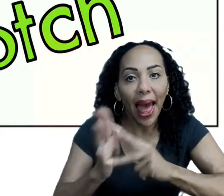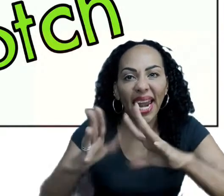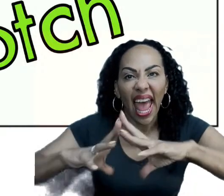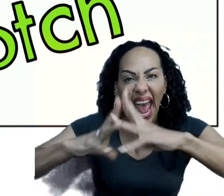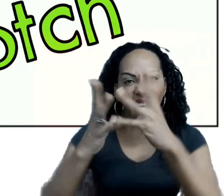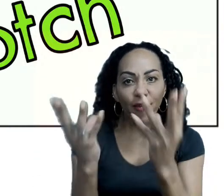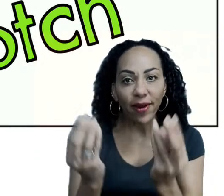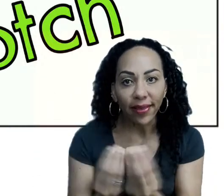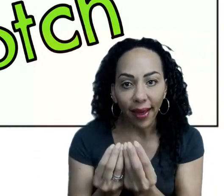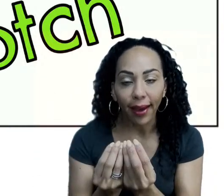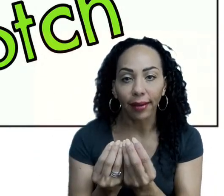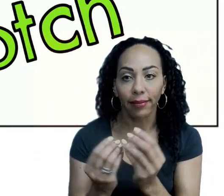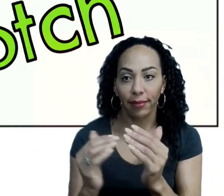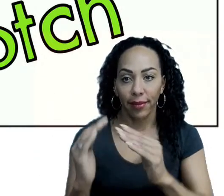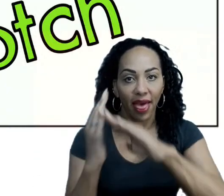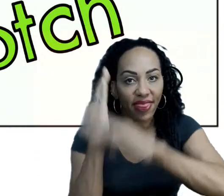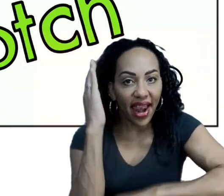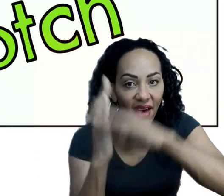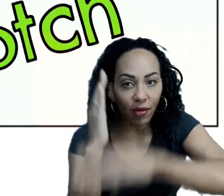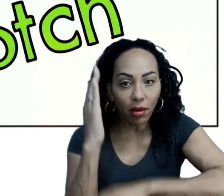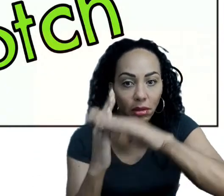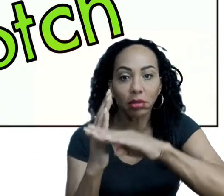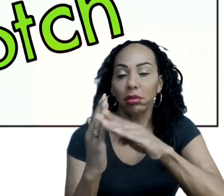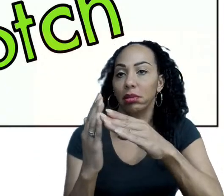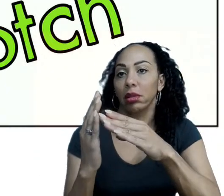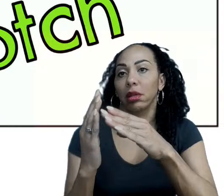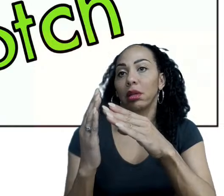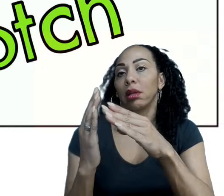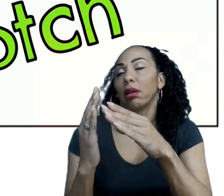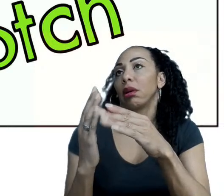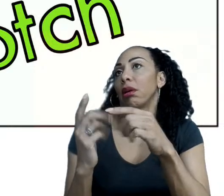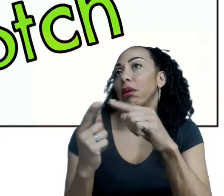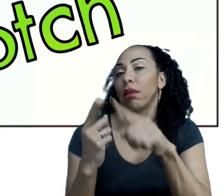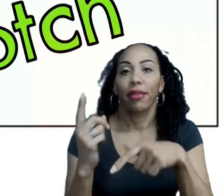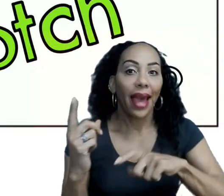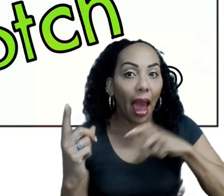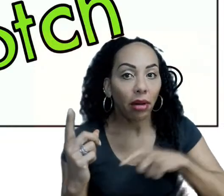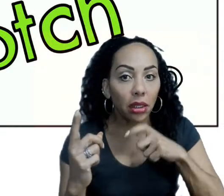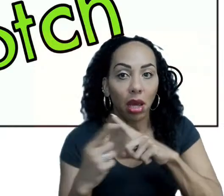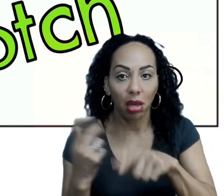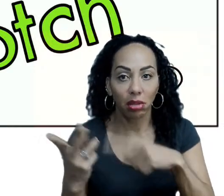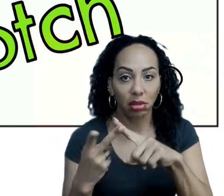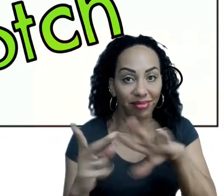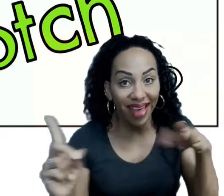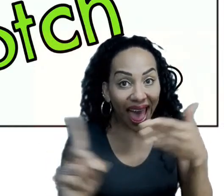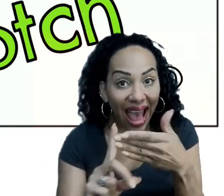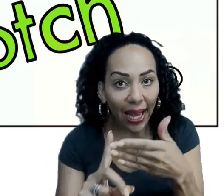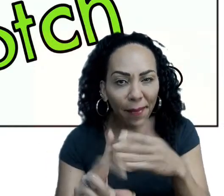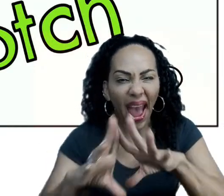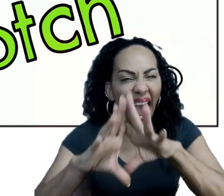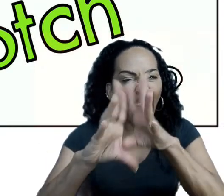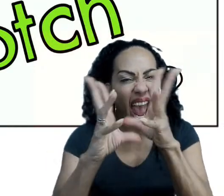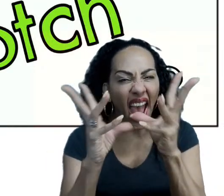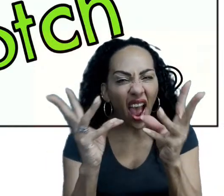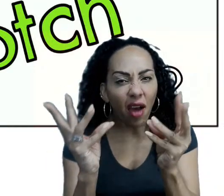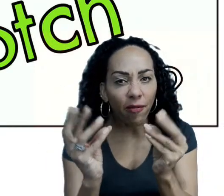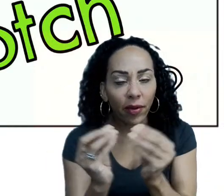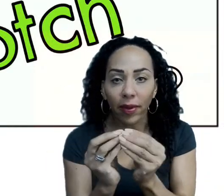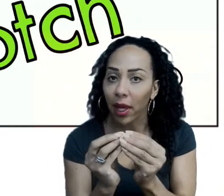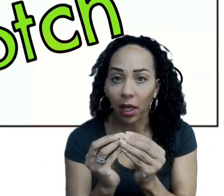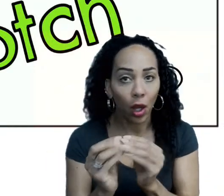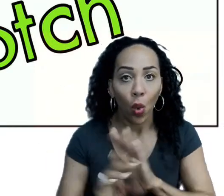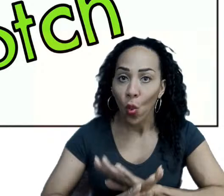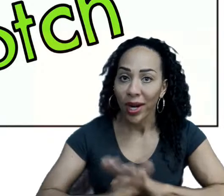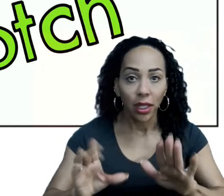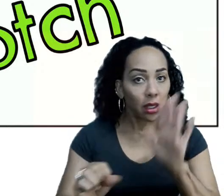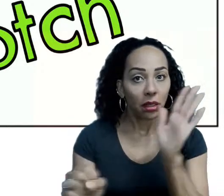were designed by them, the characters were designed by them, what it was going to be was designed by them, absolutely everything. We didn't veto a lot in